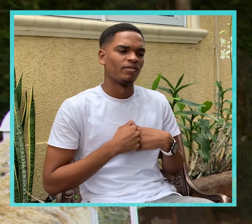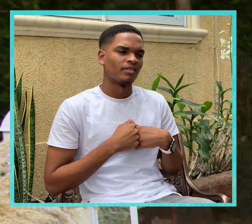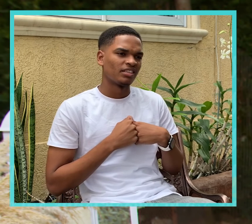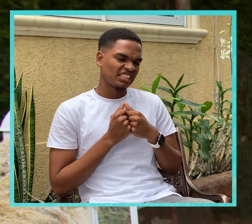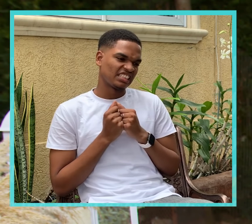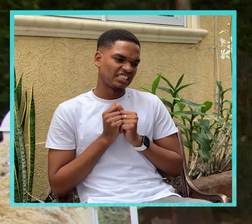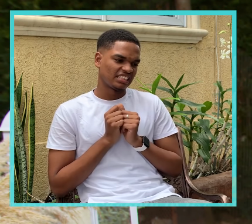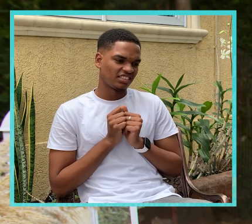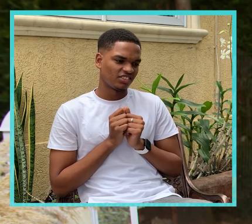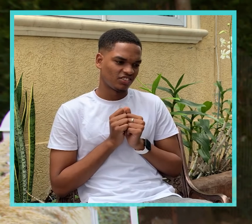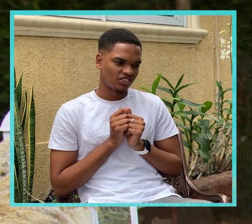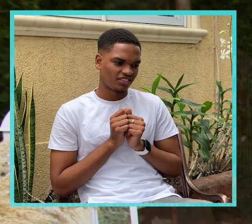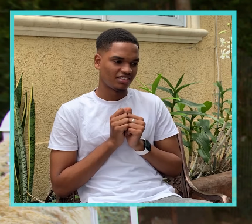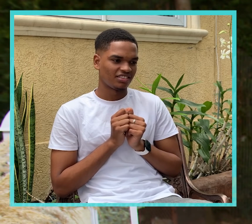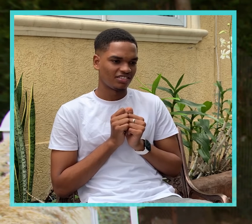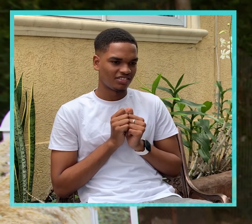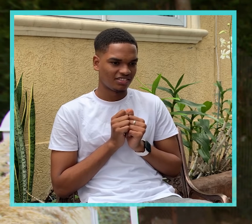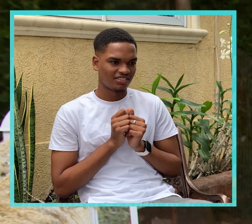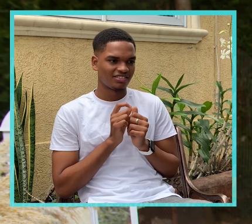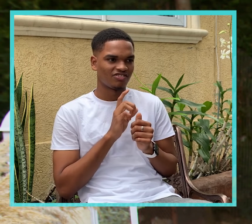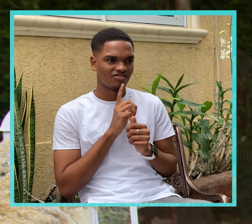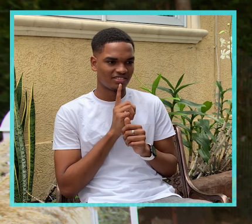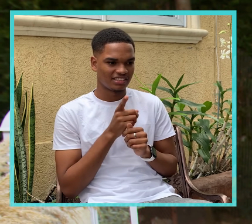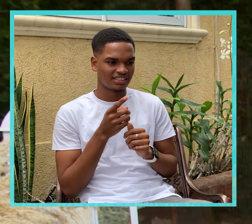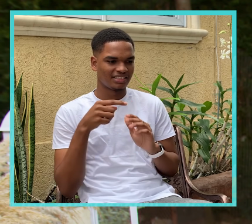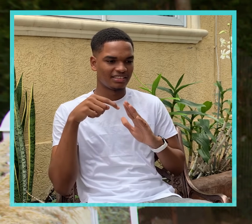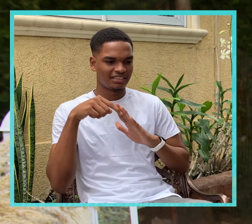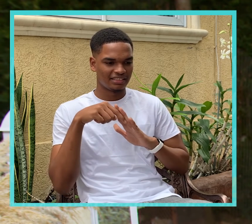wow. That's a heavy and loaded question.